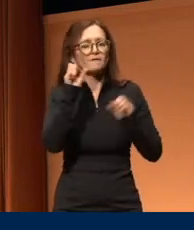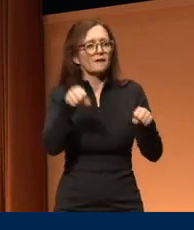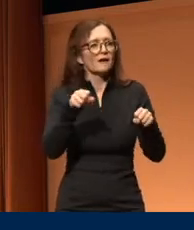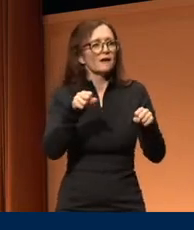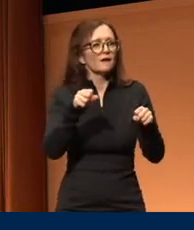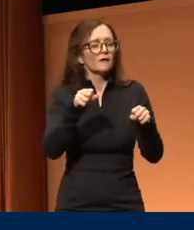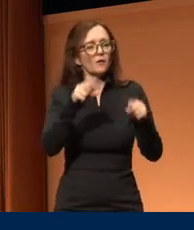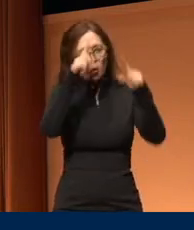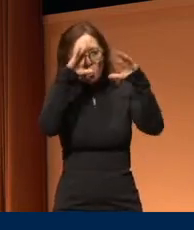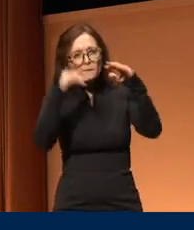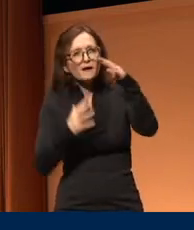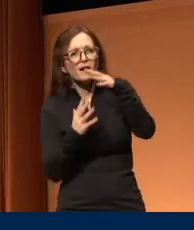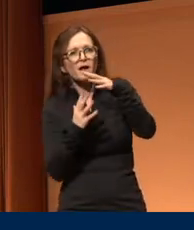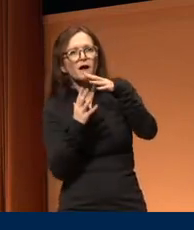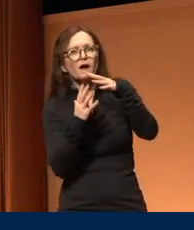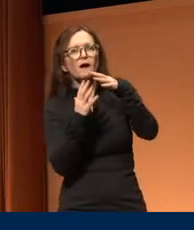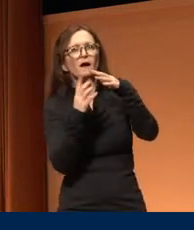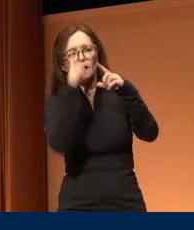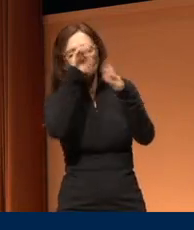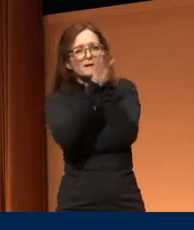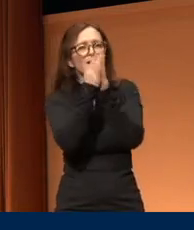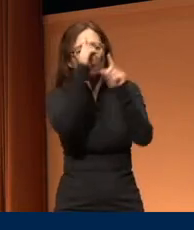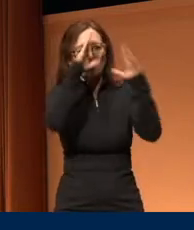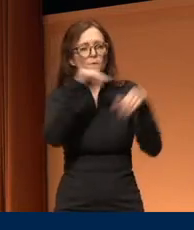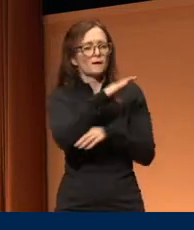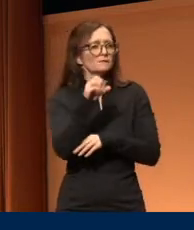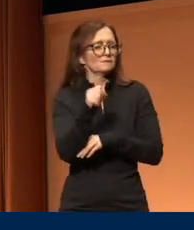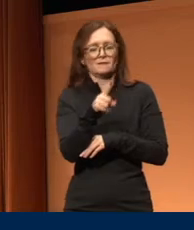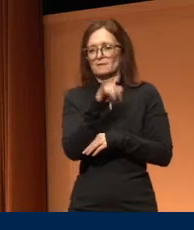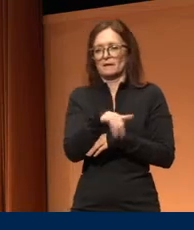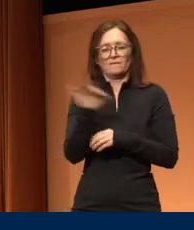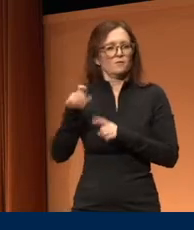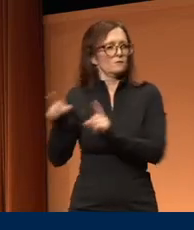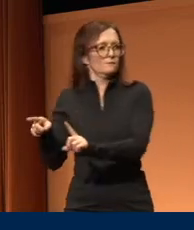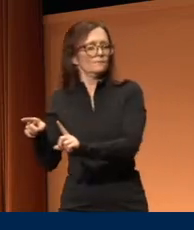emerge, even though this hope, as Francois's last remark illustrates, also